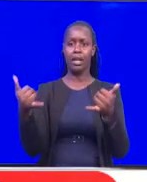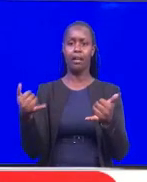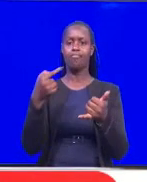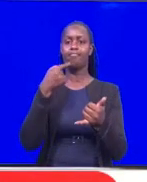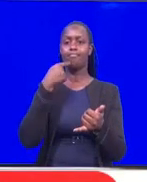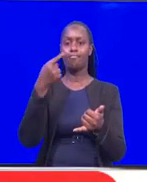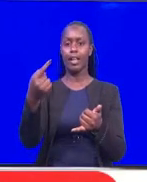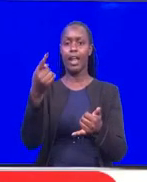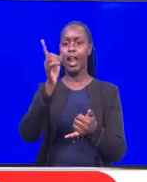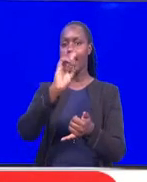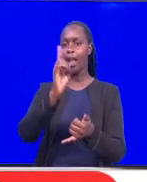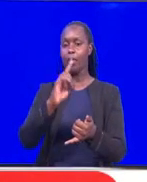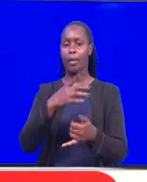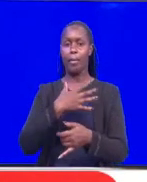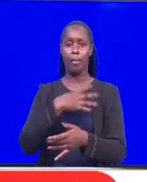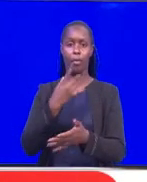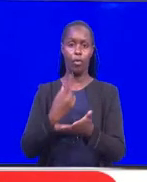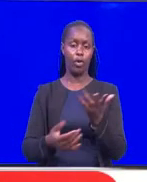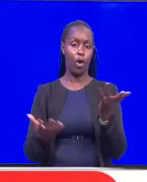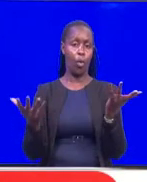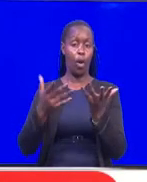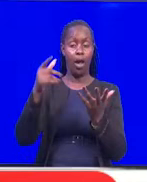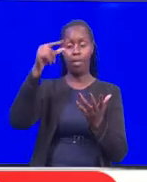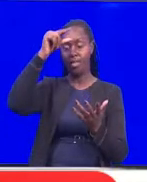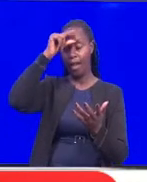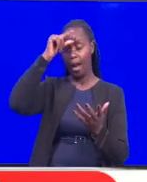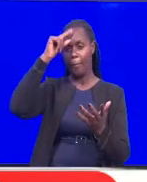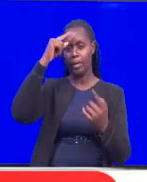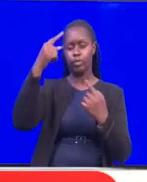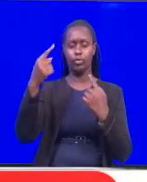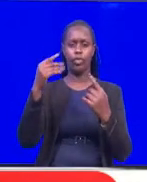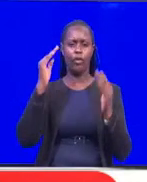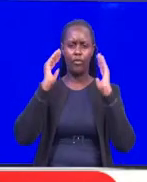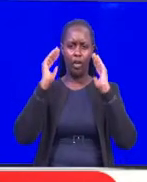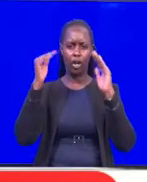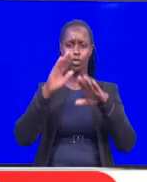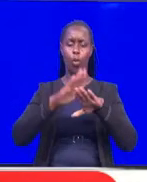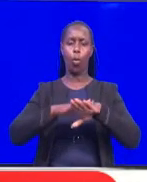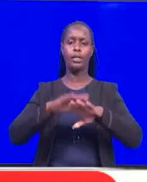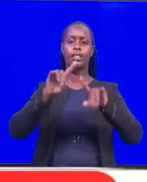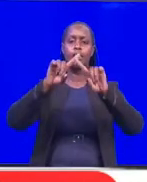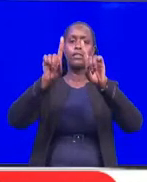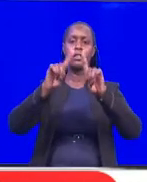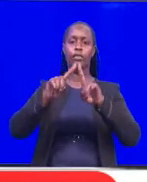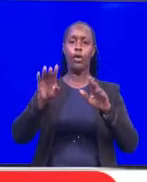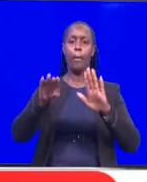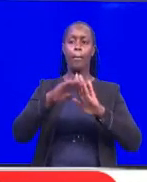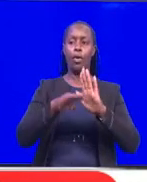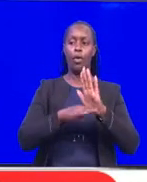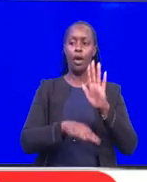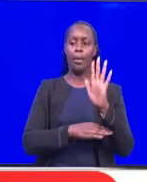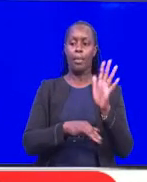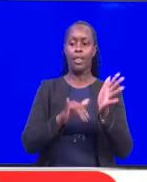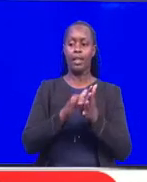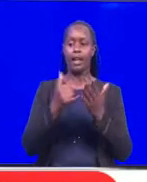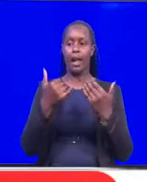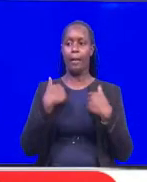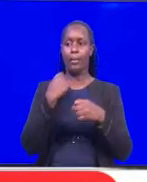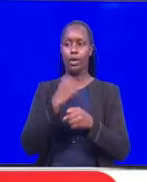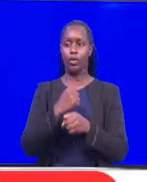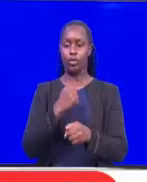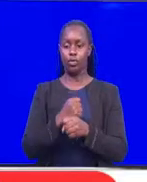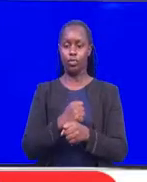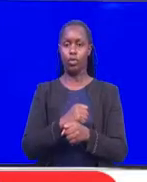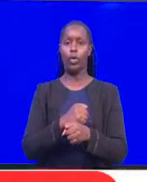County Assembly, where the governor looked back on the various programs that his administration has undertaken in the time they've